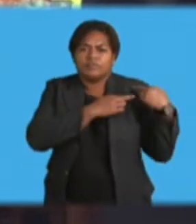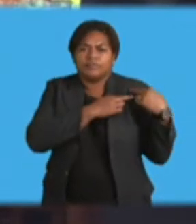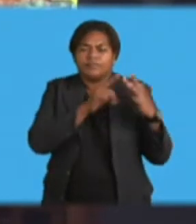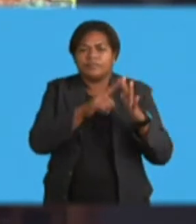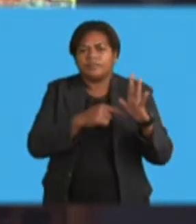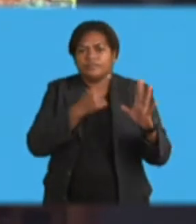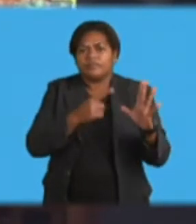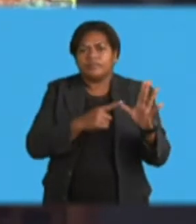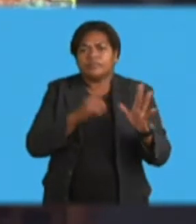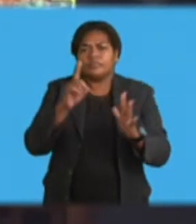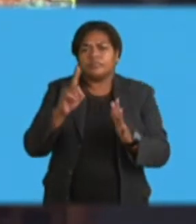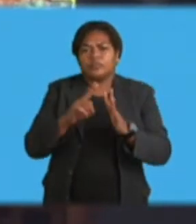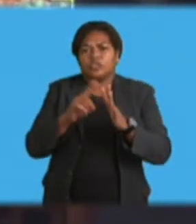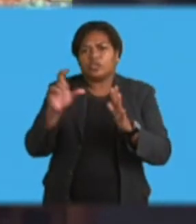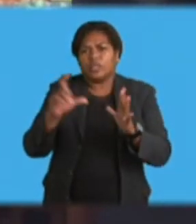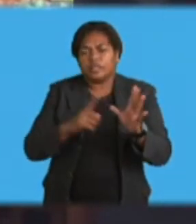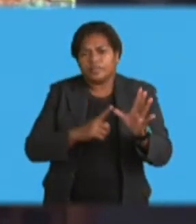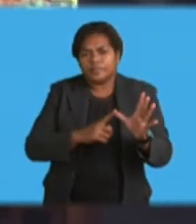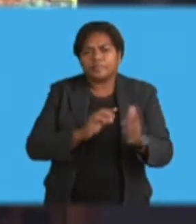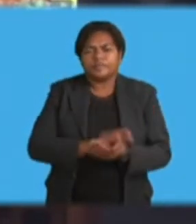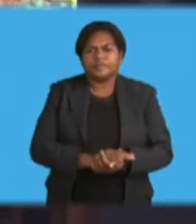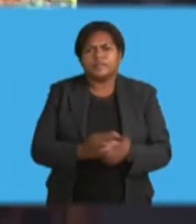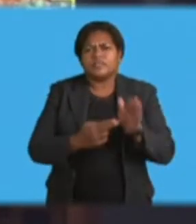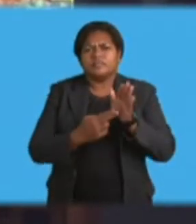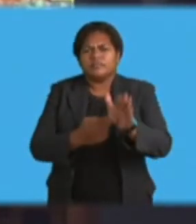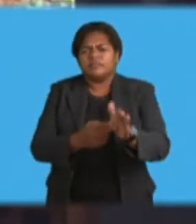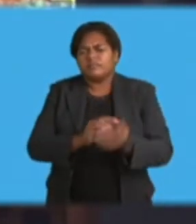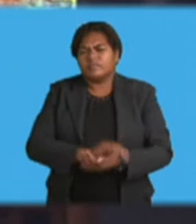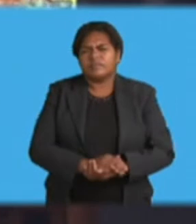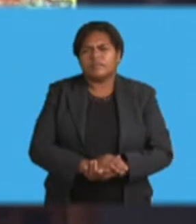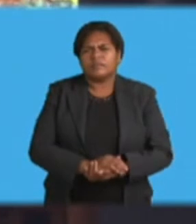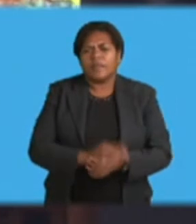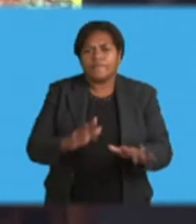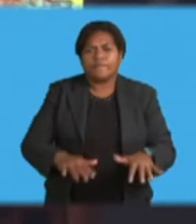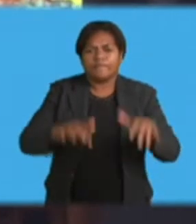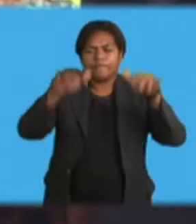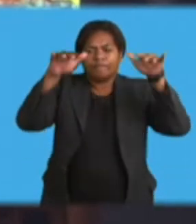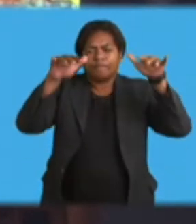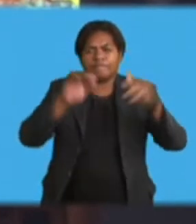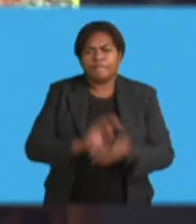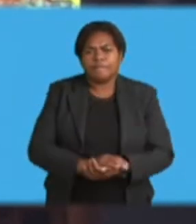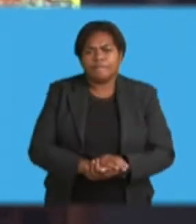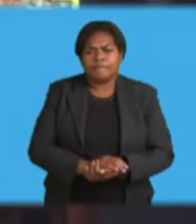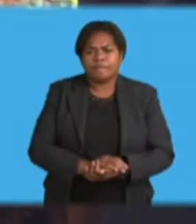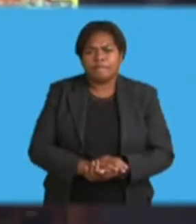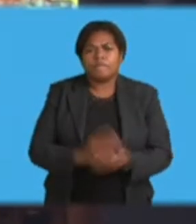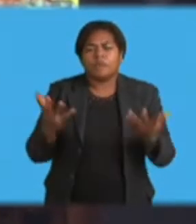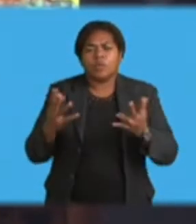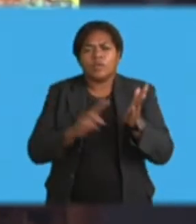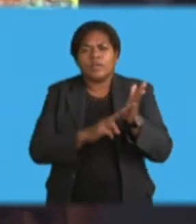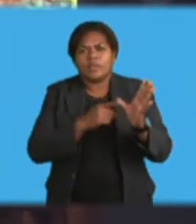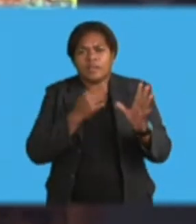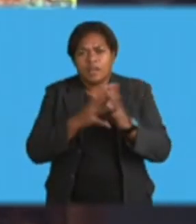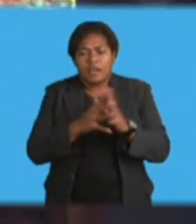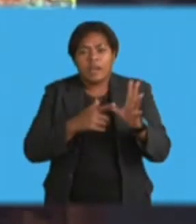flood mitigating dams in any watershed and a strategy for mitigating flood. 2 dams are in the Nawaka subcatchment and 2